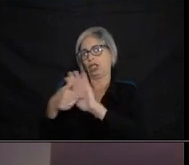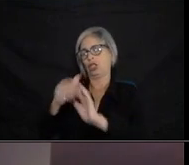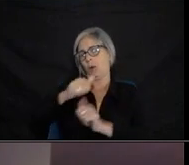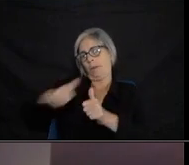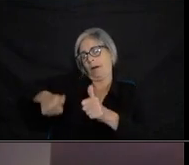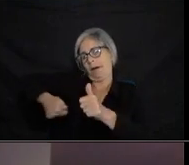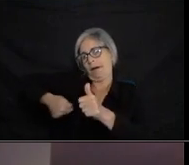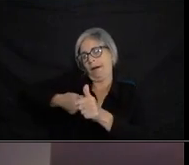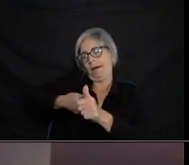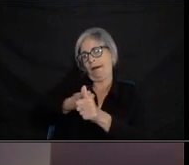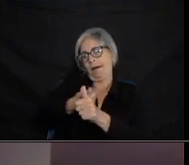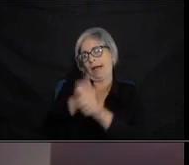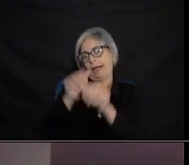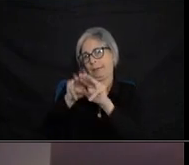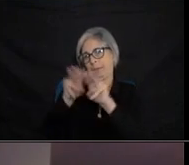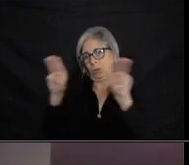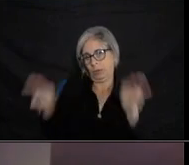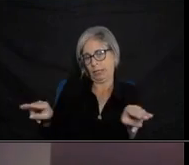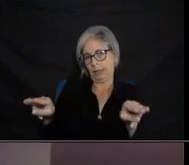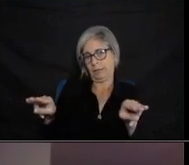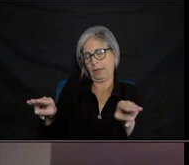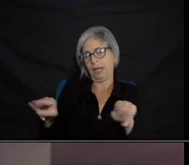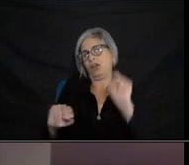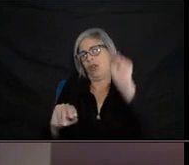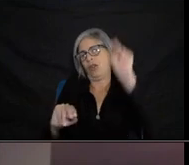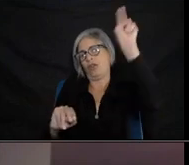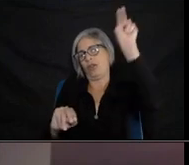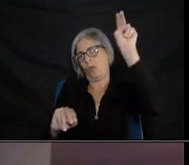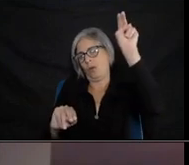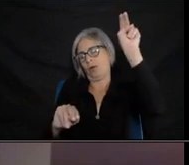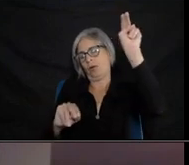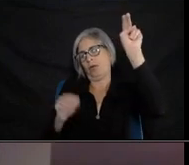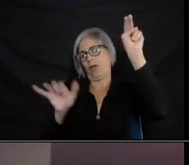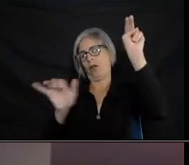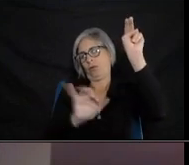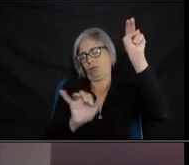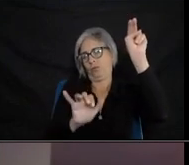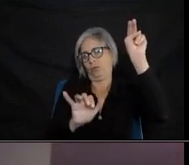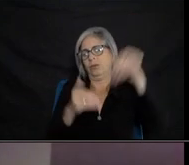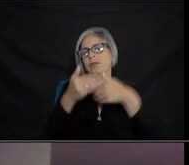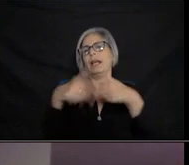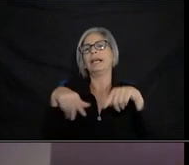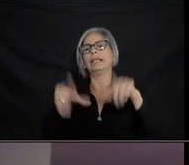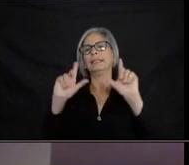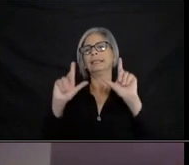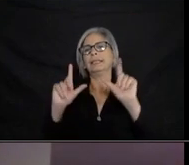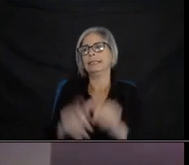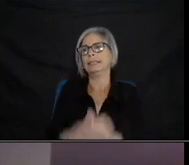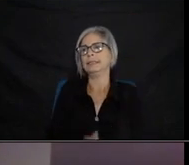the museum and to the north quadrant. Next slide.